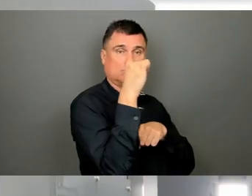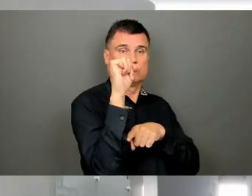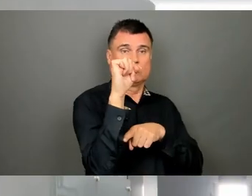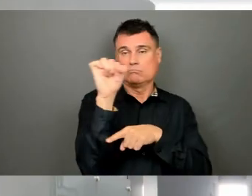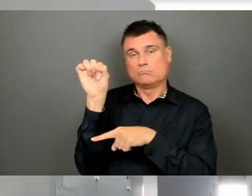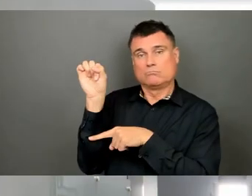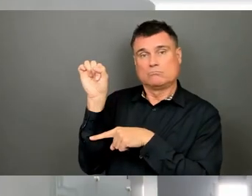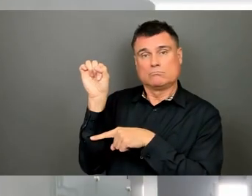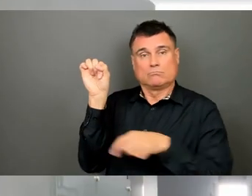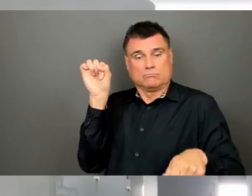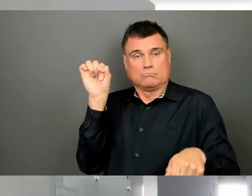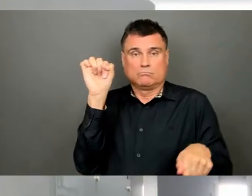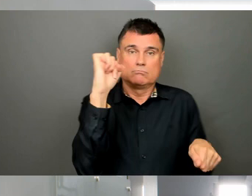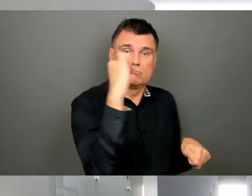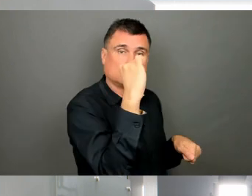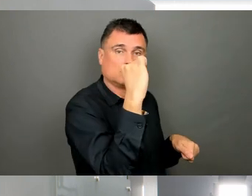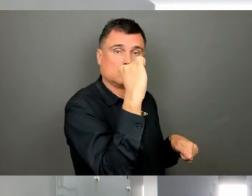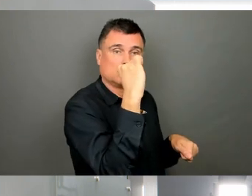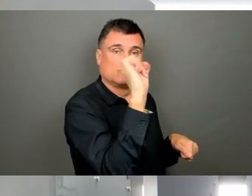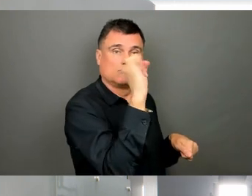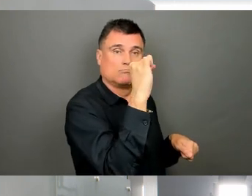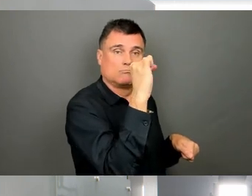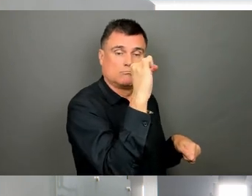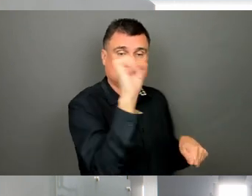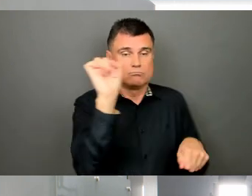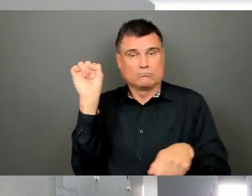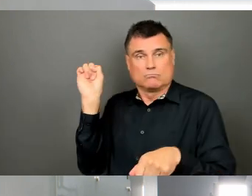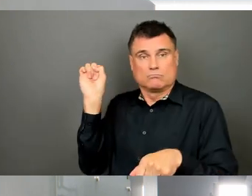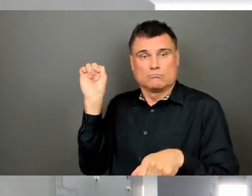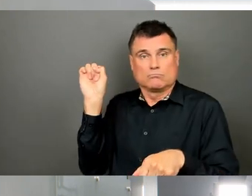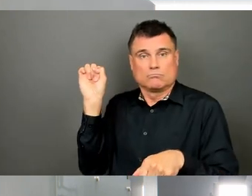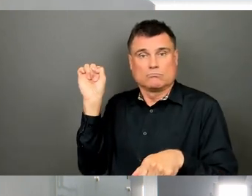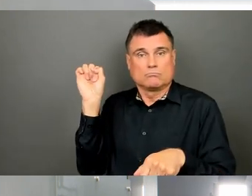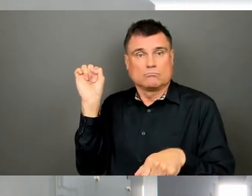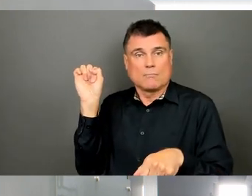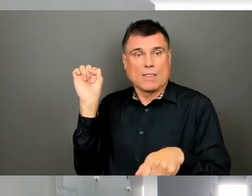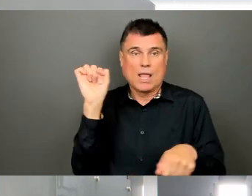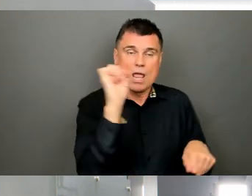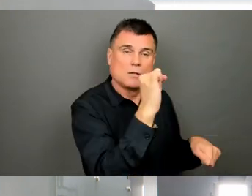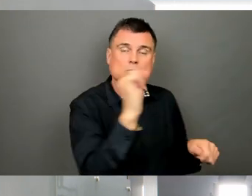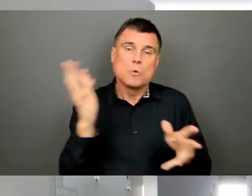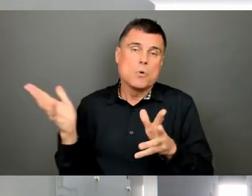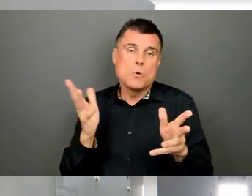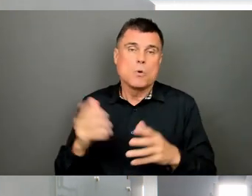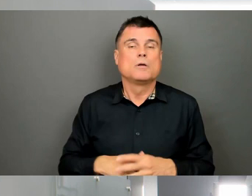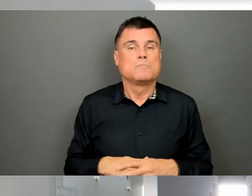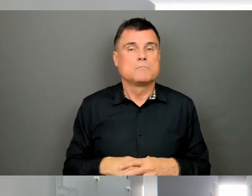or I could use my one hand and pivot just a little bit, and pivot a little bit. I'm still